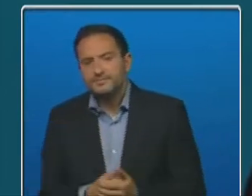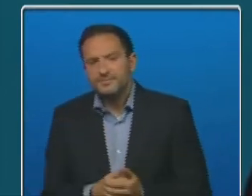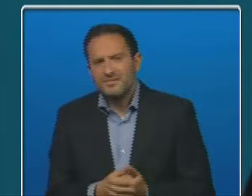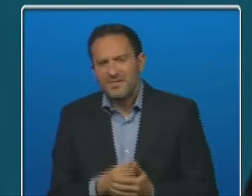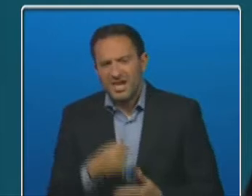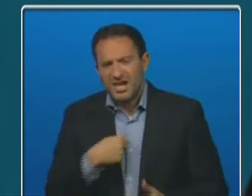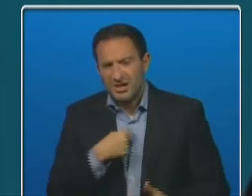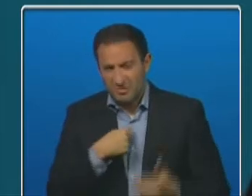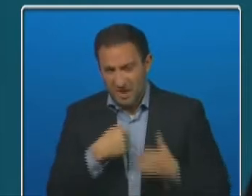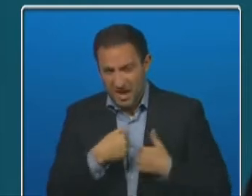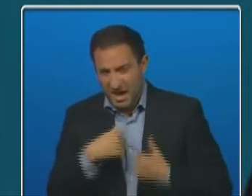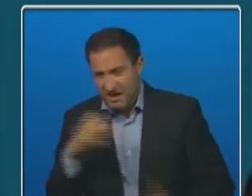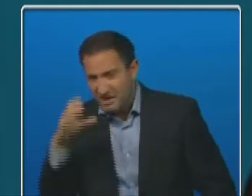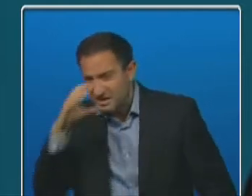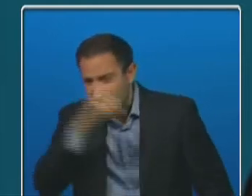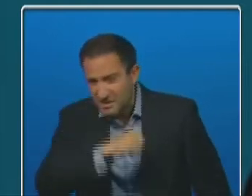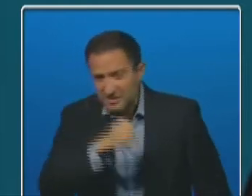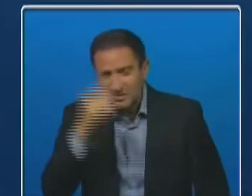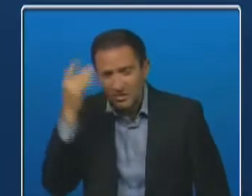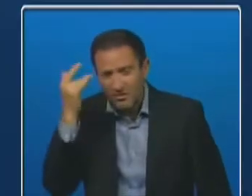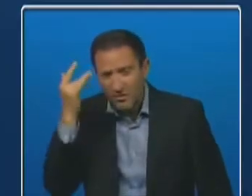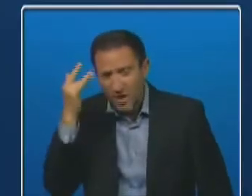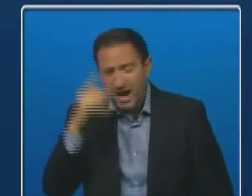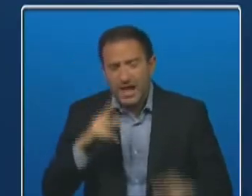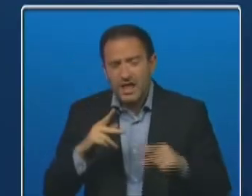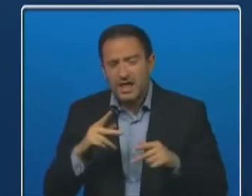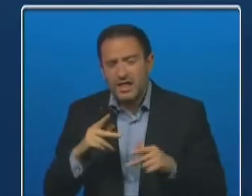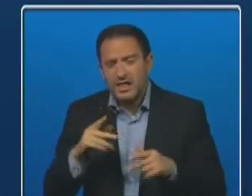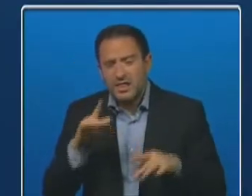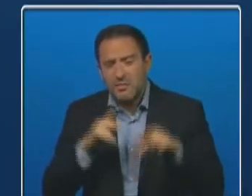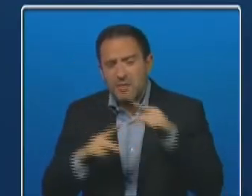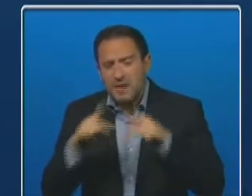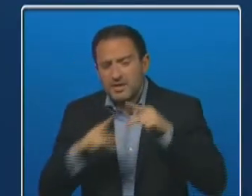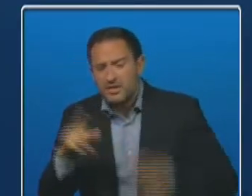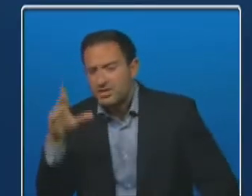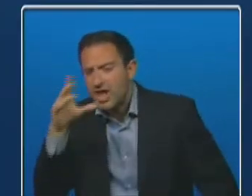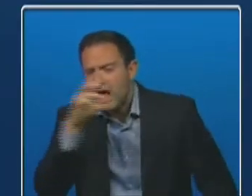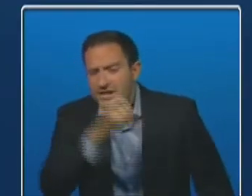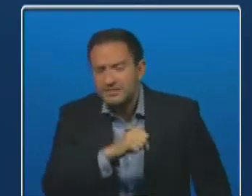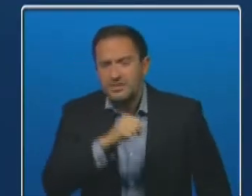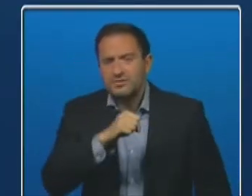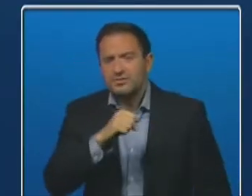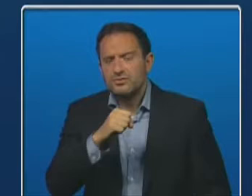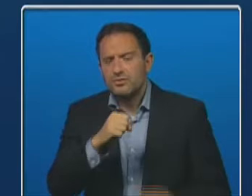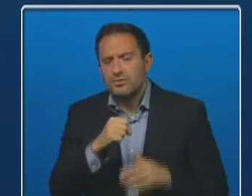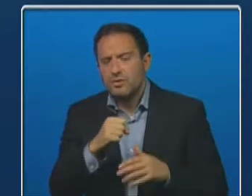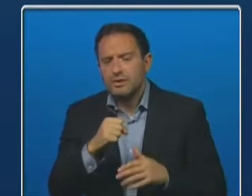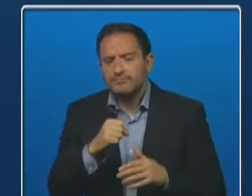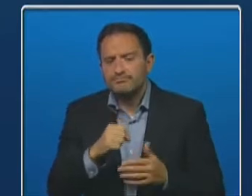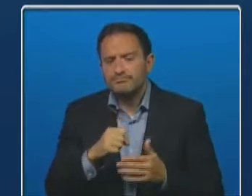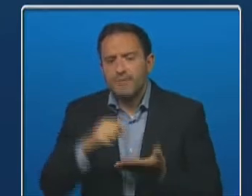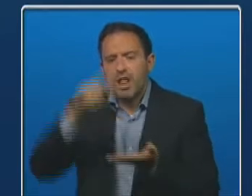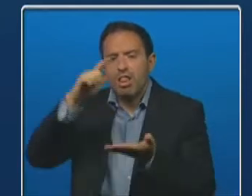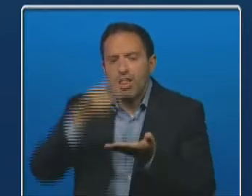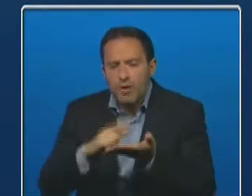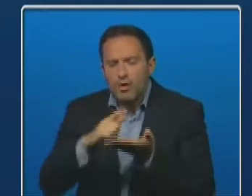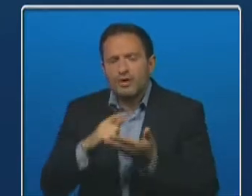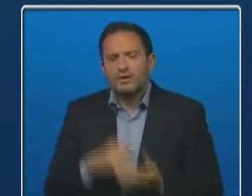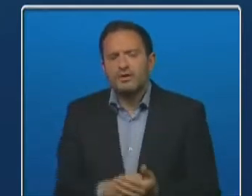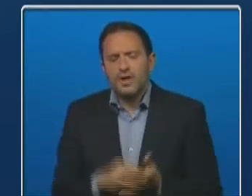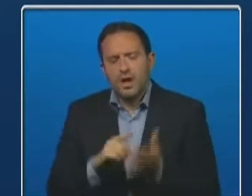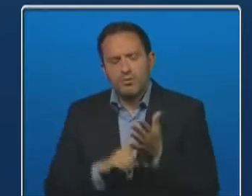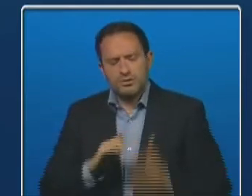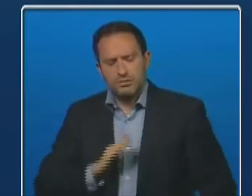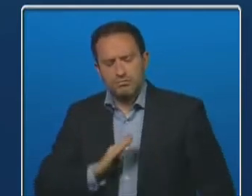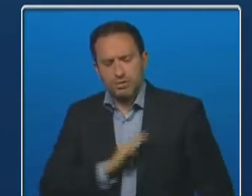we have any estimations for why the earlier population estimates were you need to over or undershooting? And what is the Bureau's level of